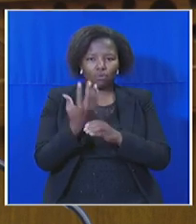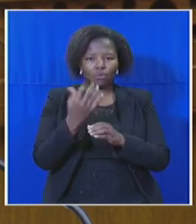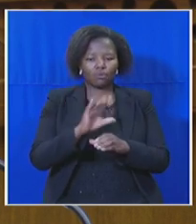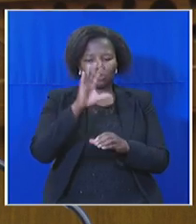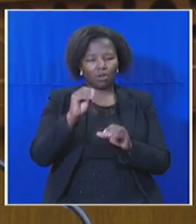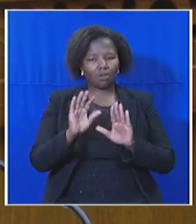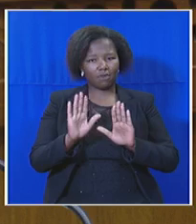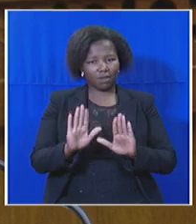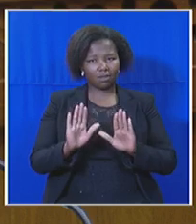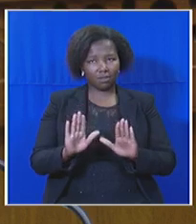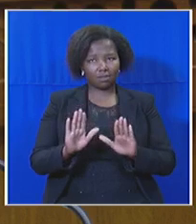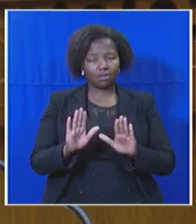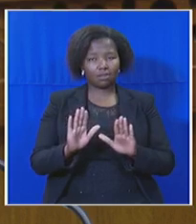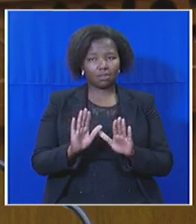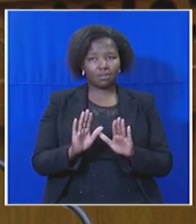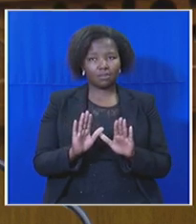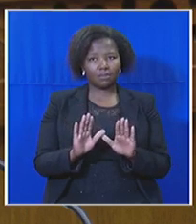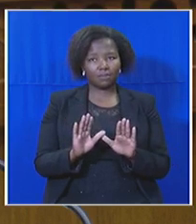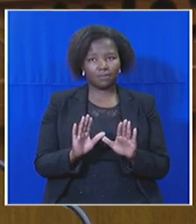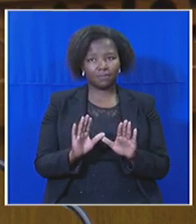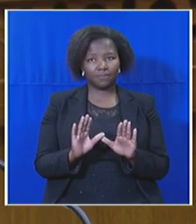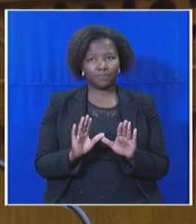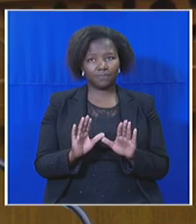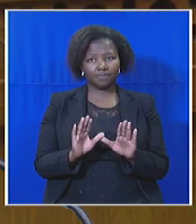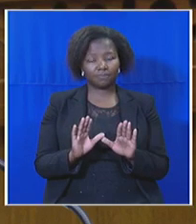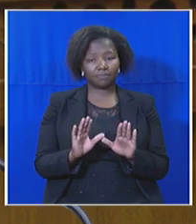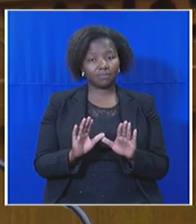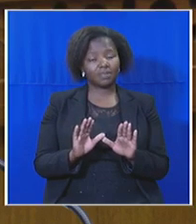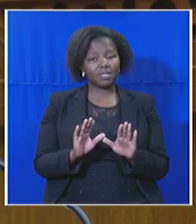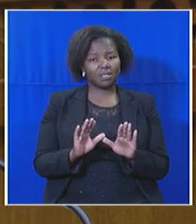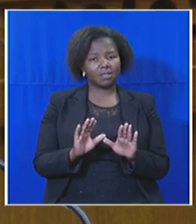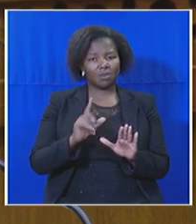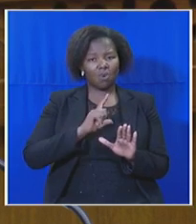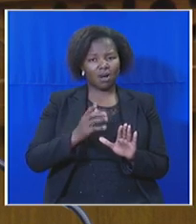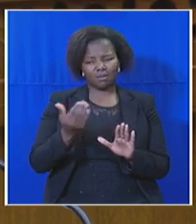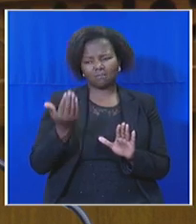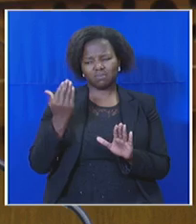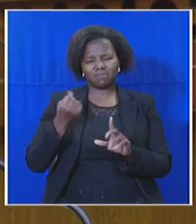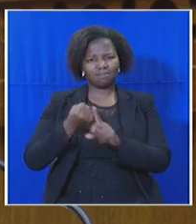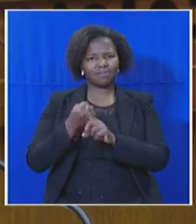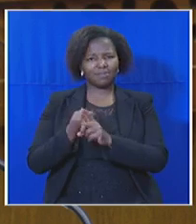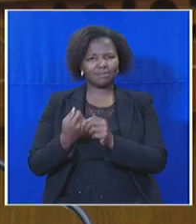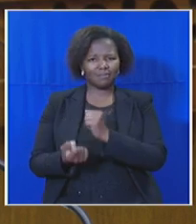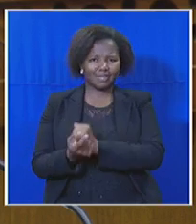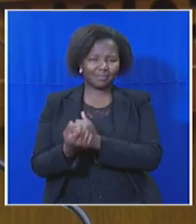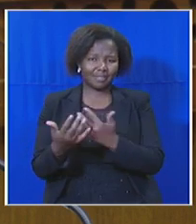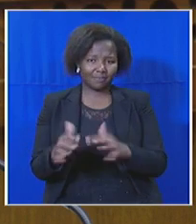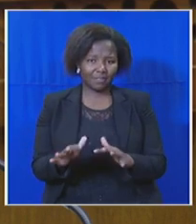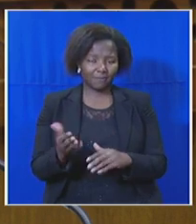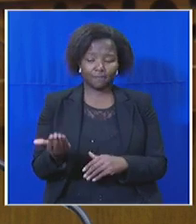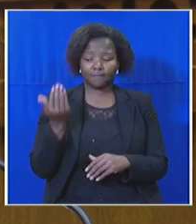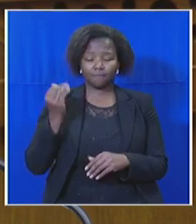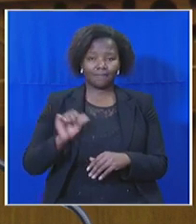country foreseen by our forebearers. Our country has emerged from a long history